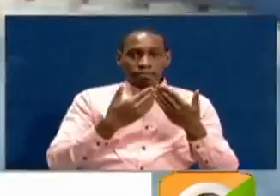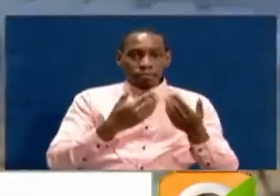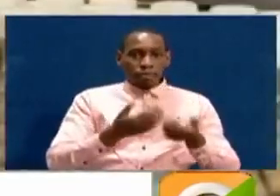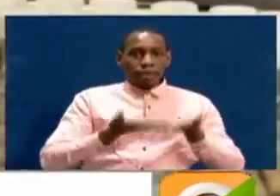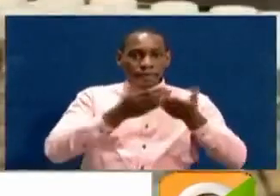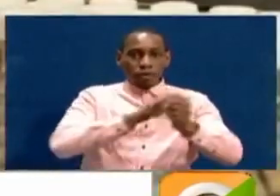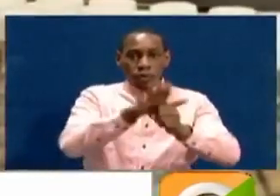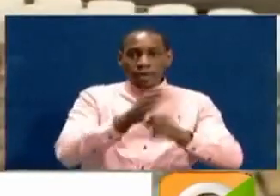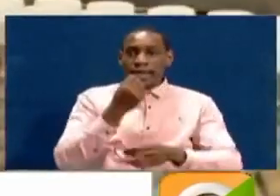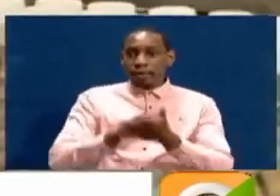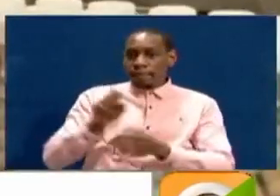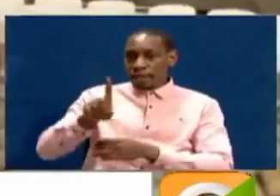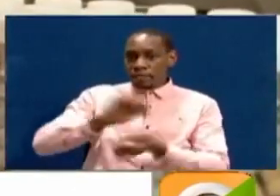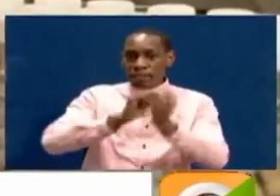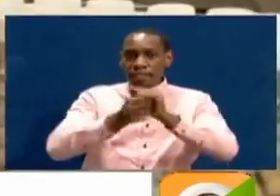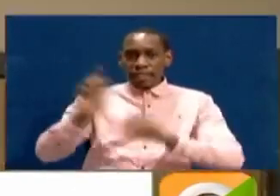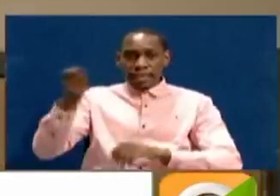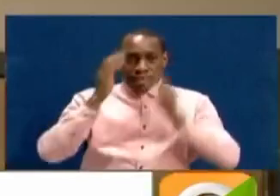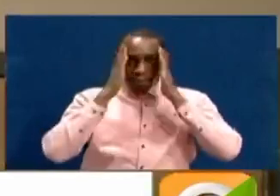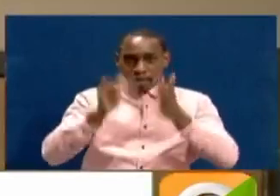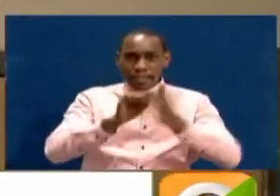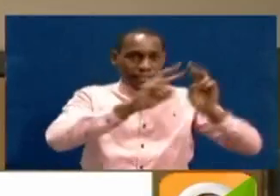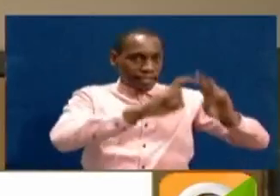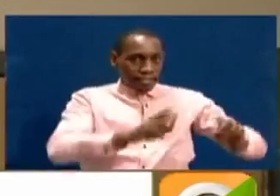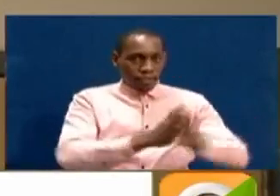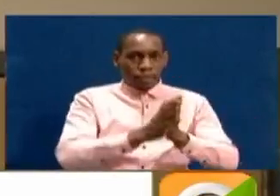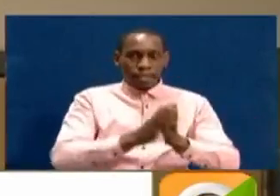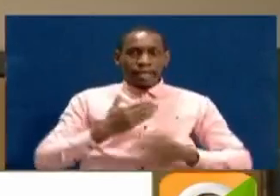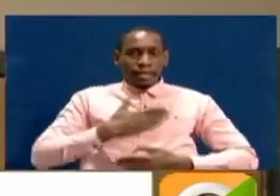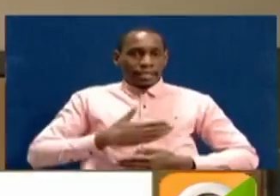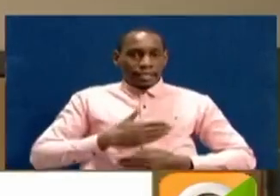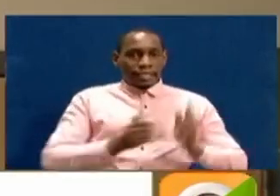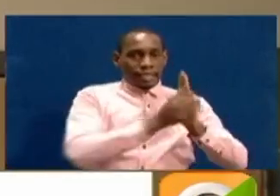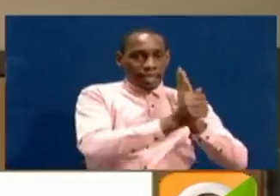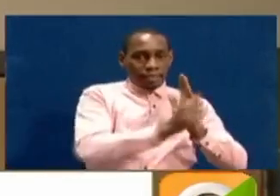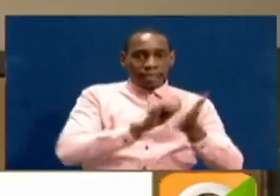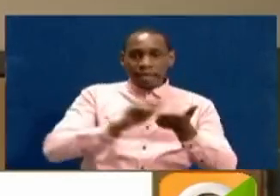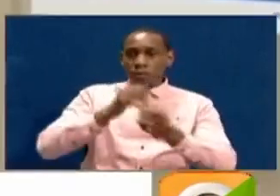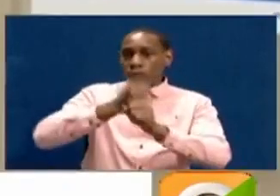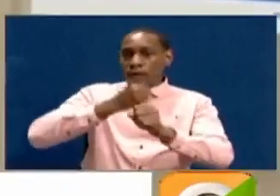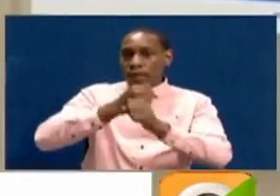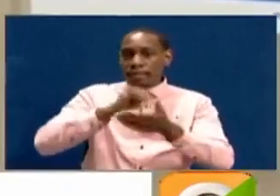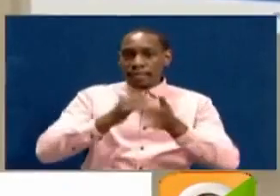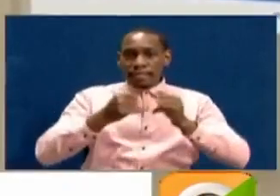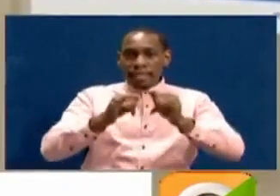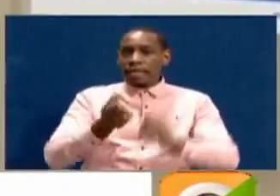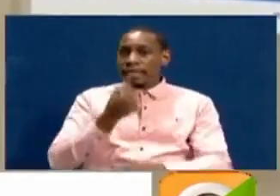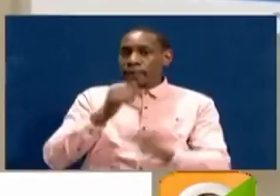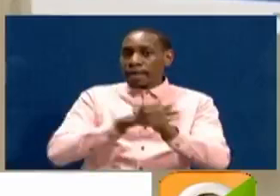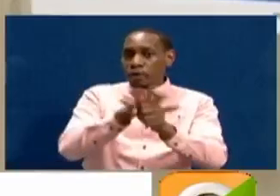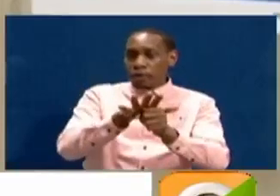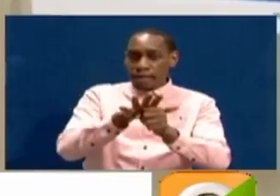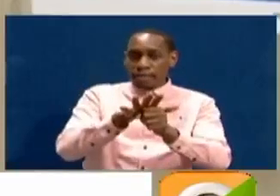COVID-19, the virus has shifted the country's attention to the researchers and scientists based here, where the wheels of the trial of the CHAdOx1